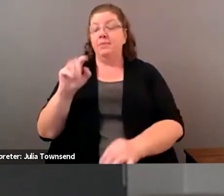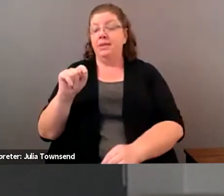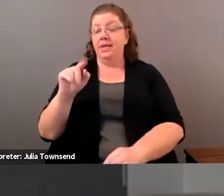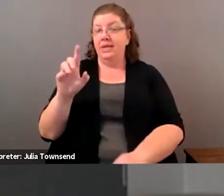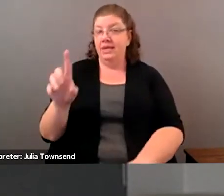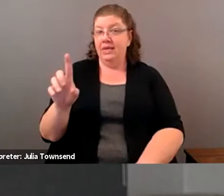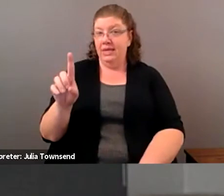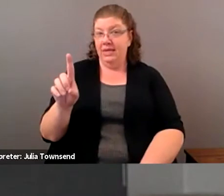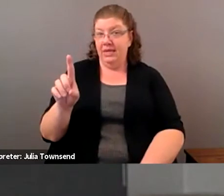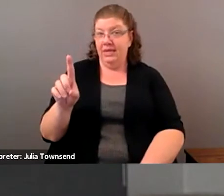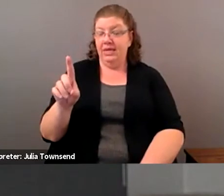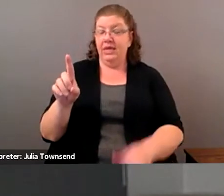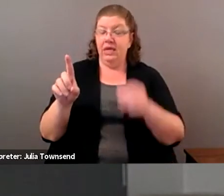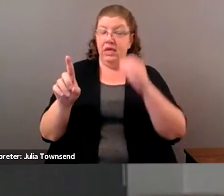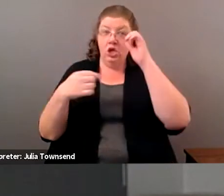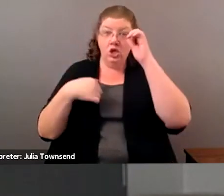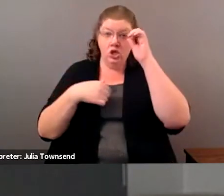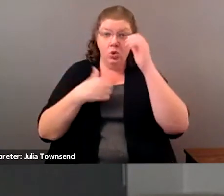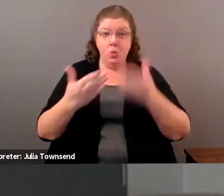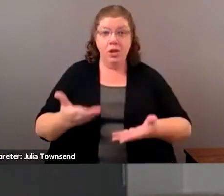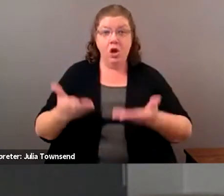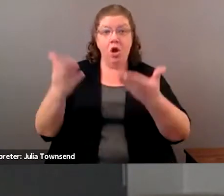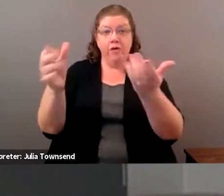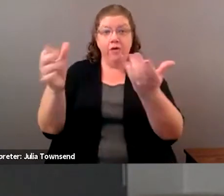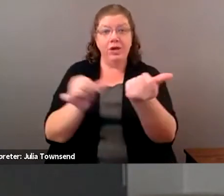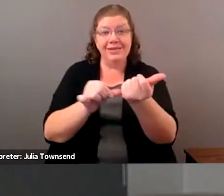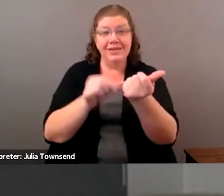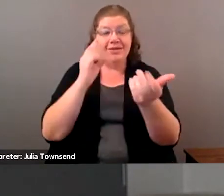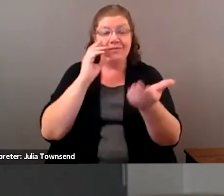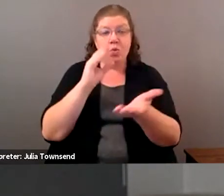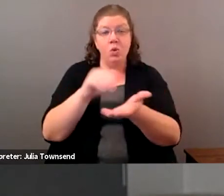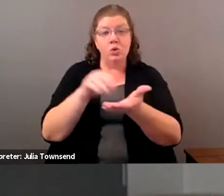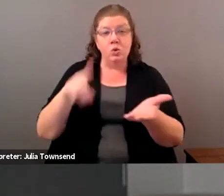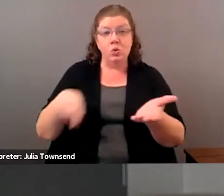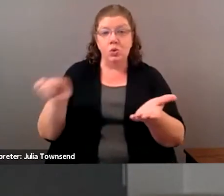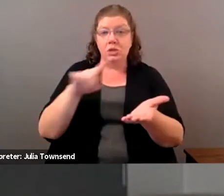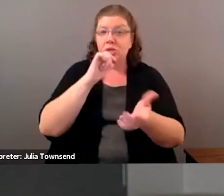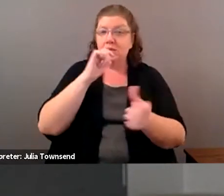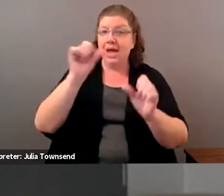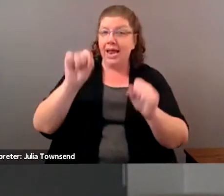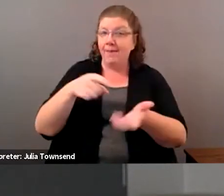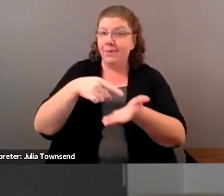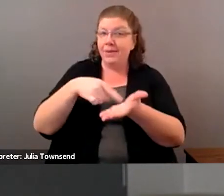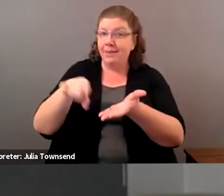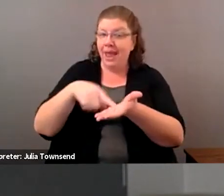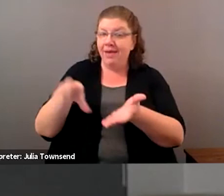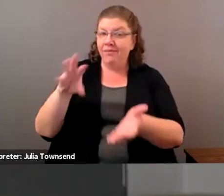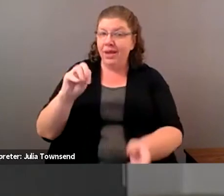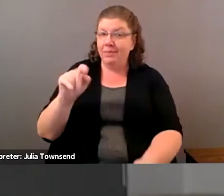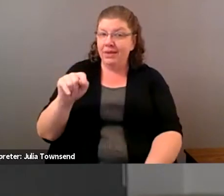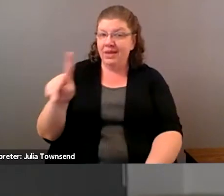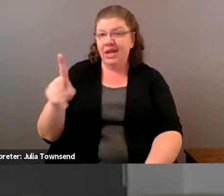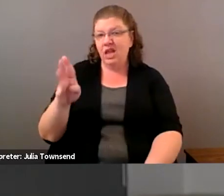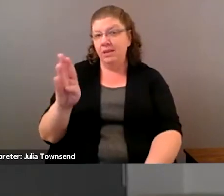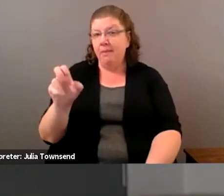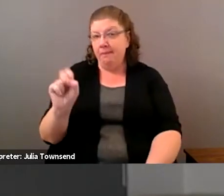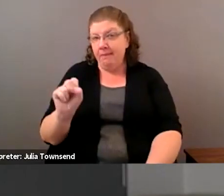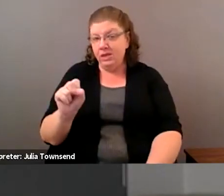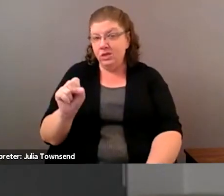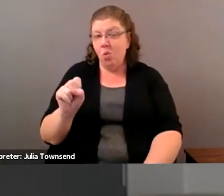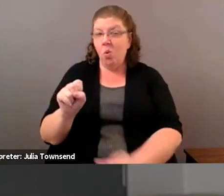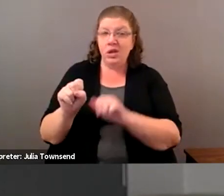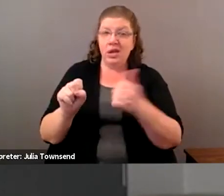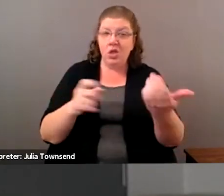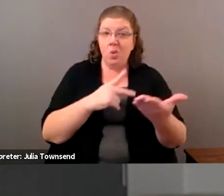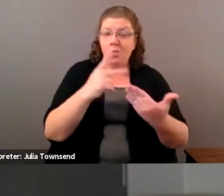Do we offer assistance for students who are not able to pay for MTD, or is there some kind of a program for